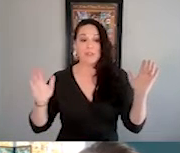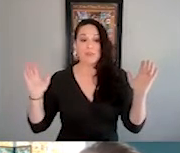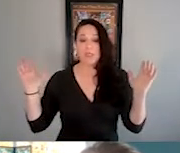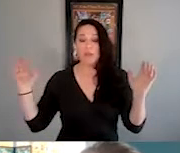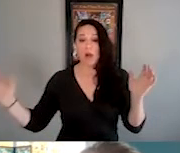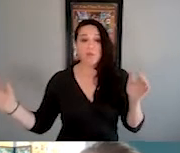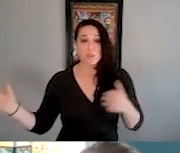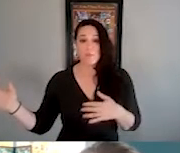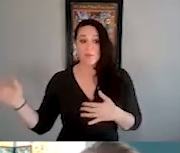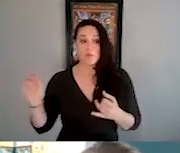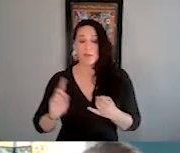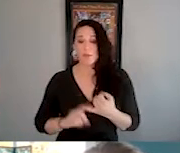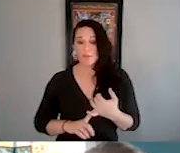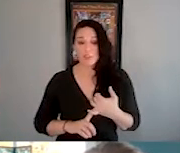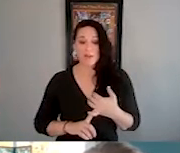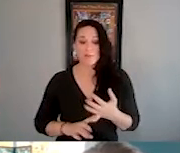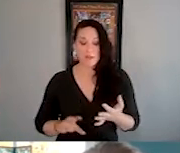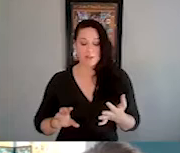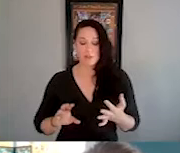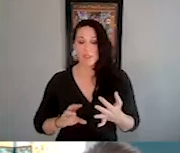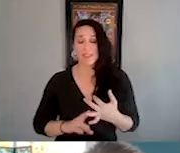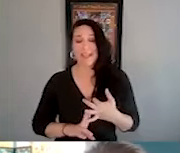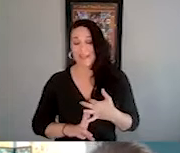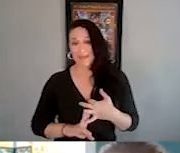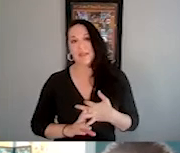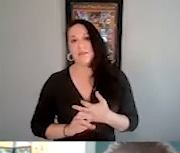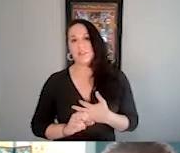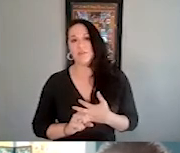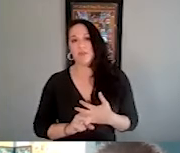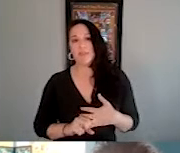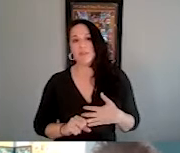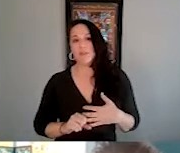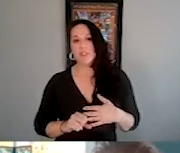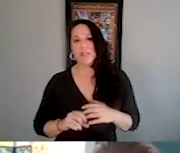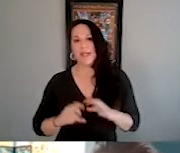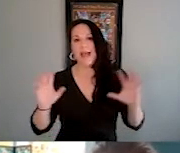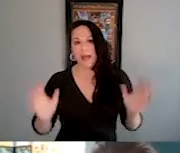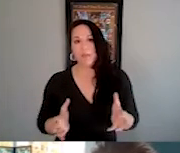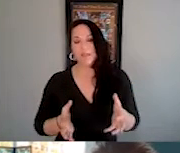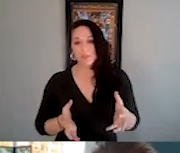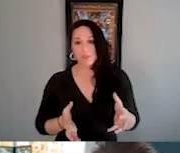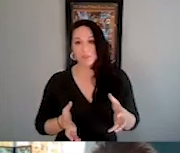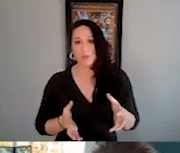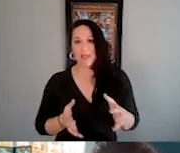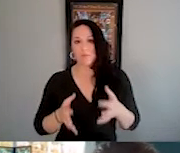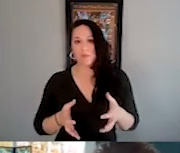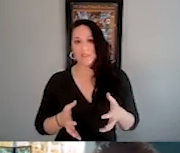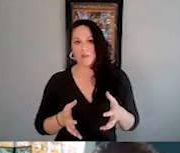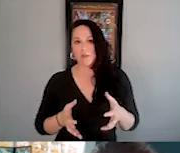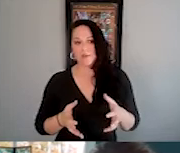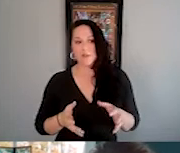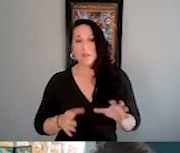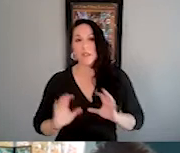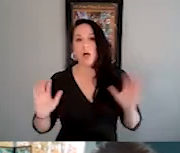happening to the law enforcement, both the Sheriff's Association and the Chief of Police Association helping us do this work after